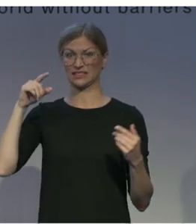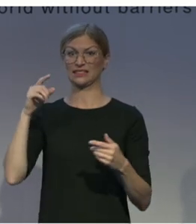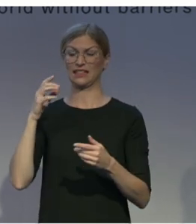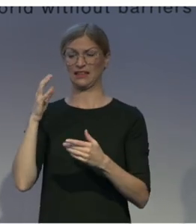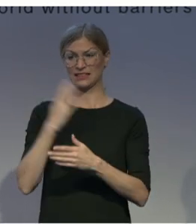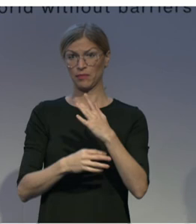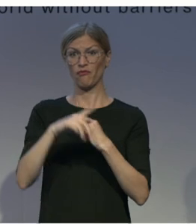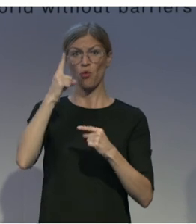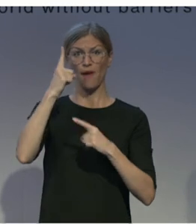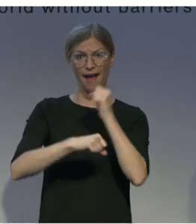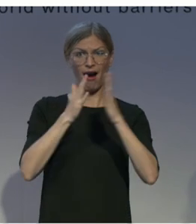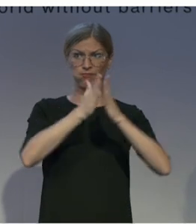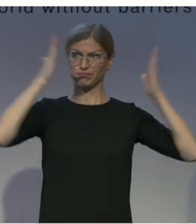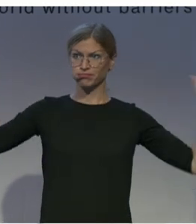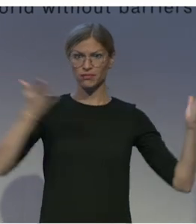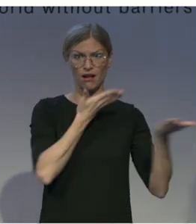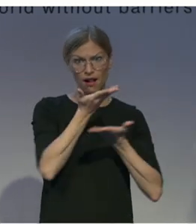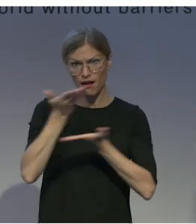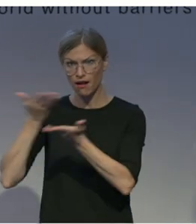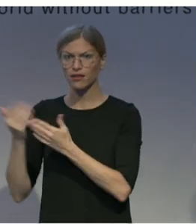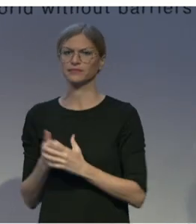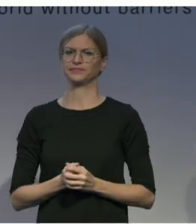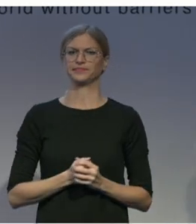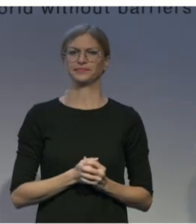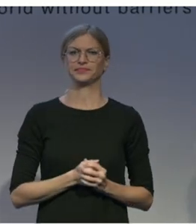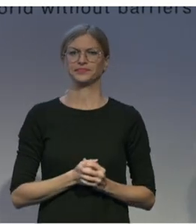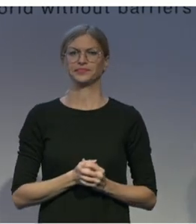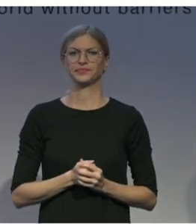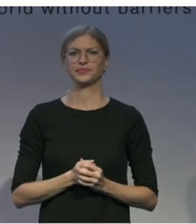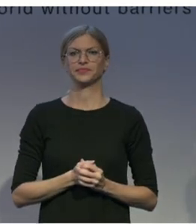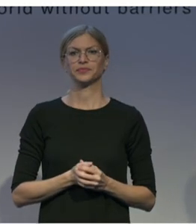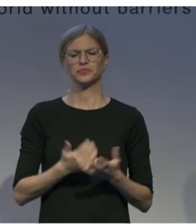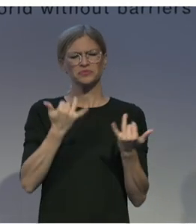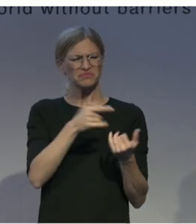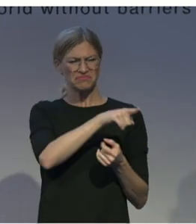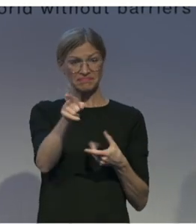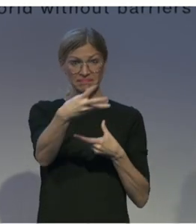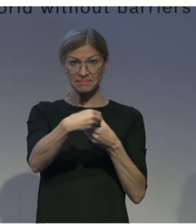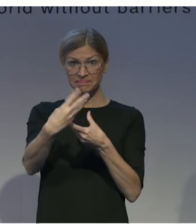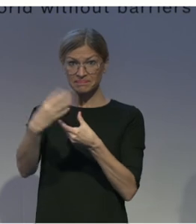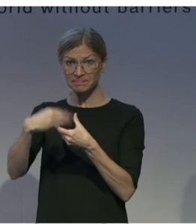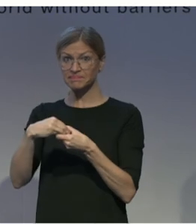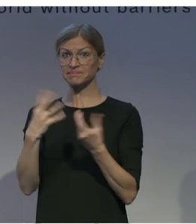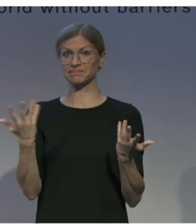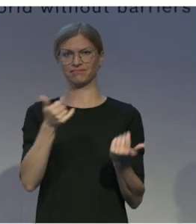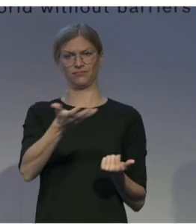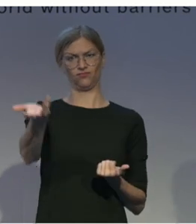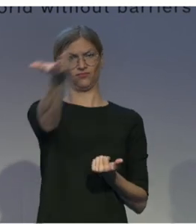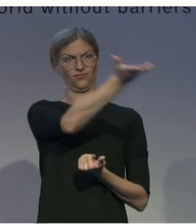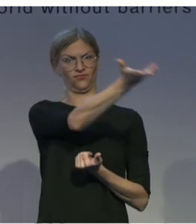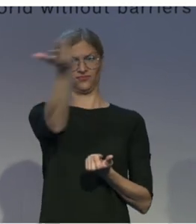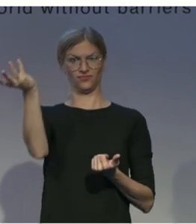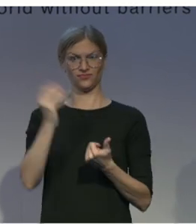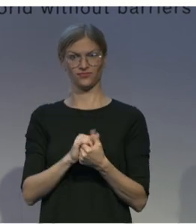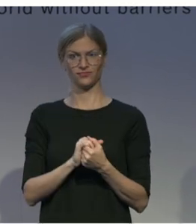This is framed as a participatory session. So forgive me, I'm going to make you participate for just a minute, and I'm going to do something